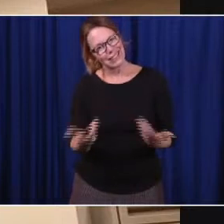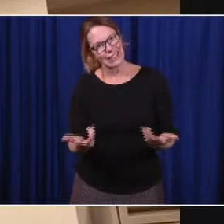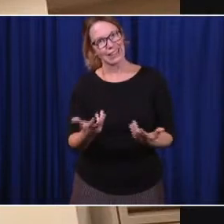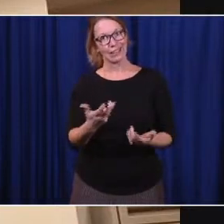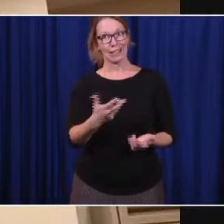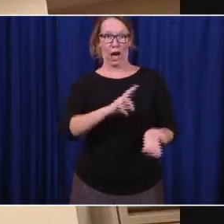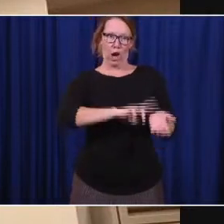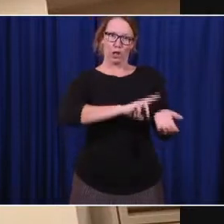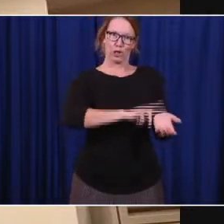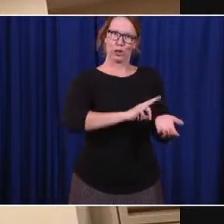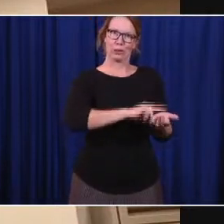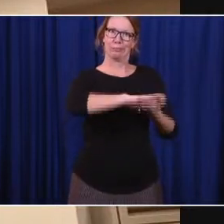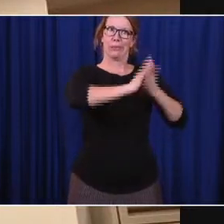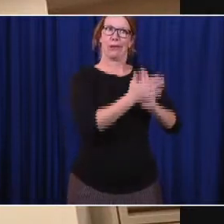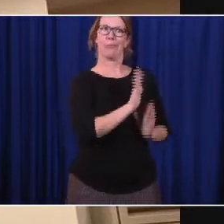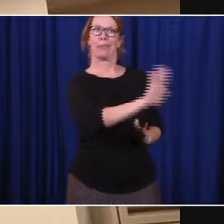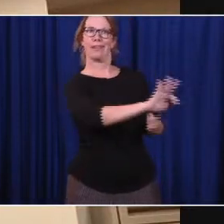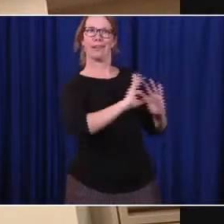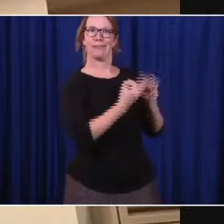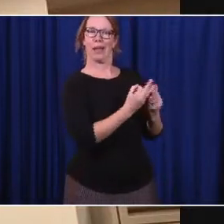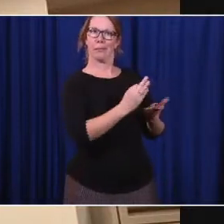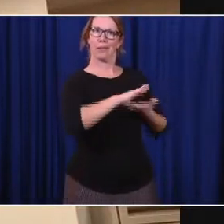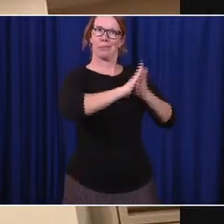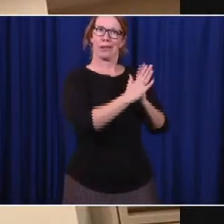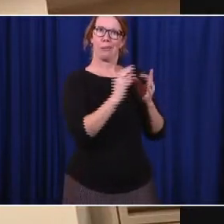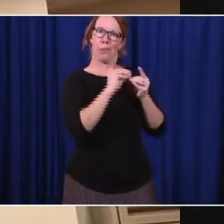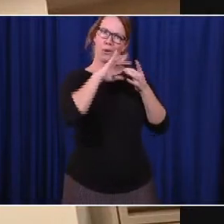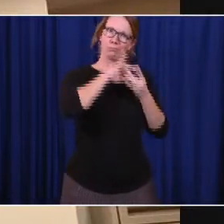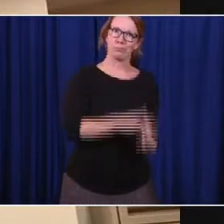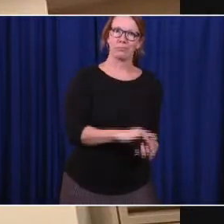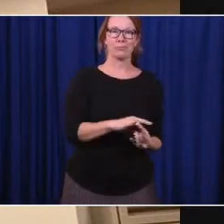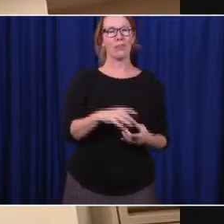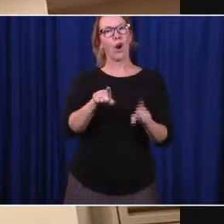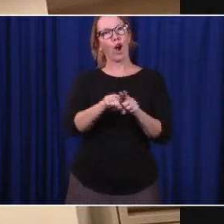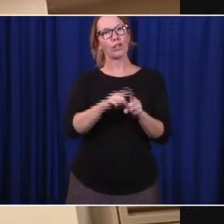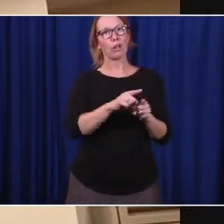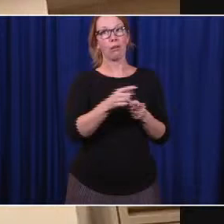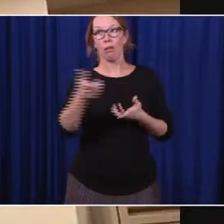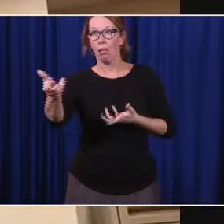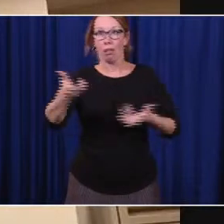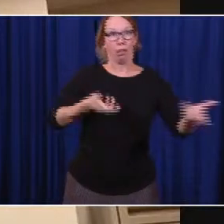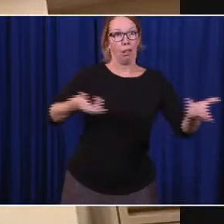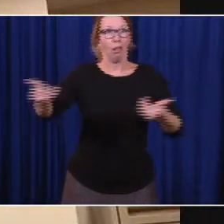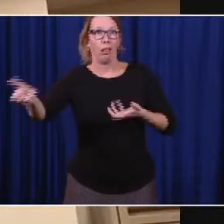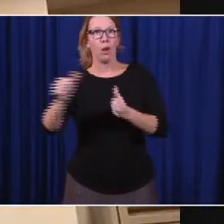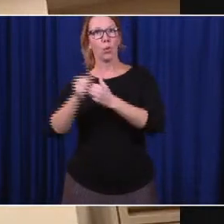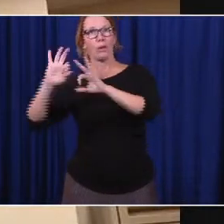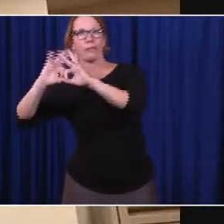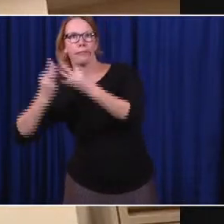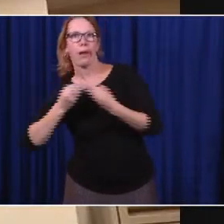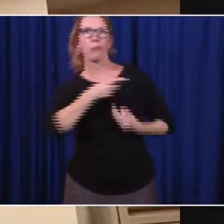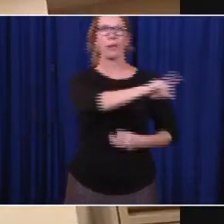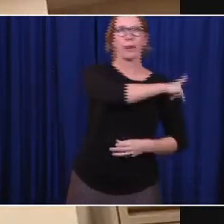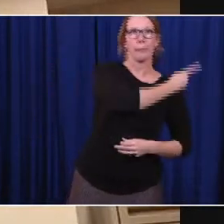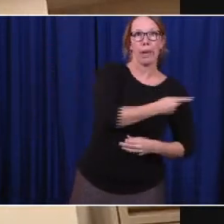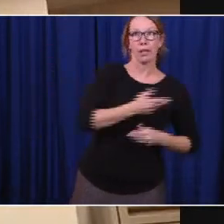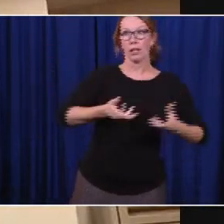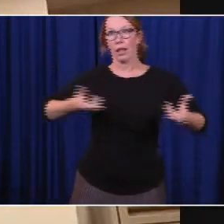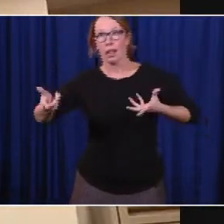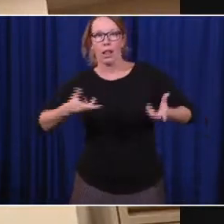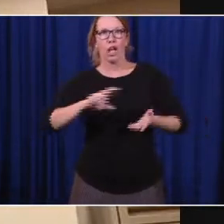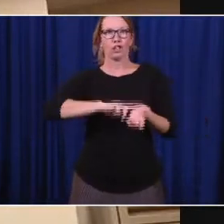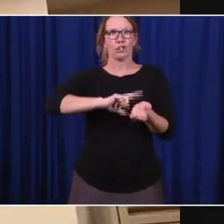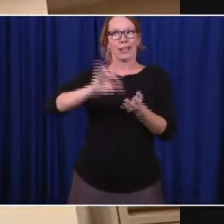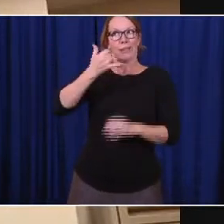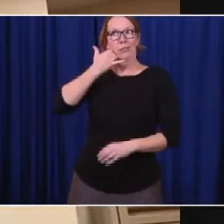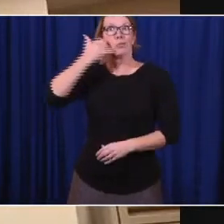these patients. And they're also that lifeline to the family members. When the family members aren't there, we're making those phone calls,